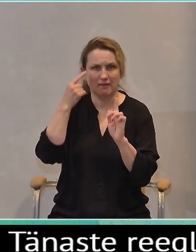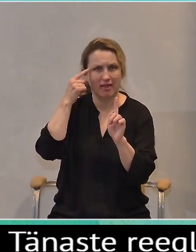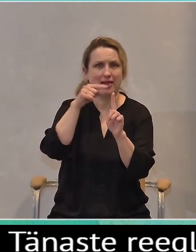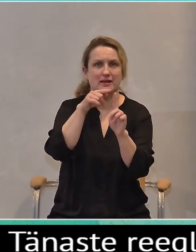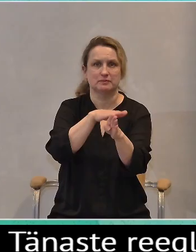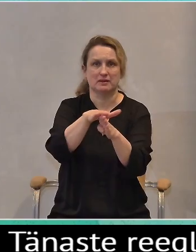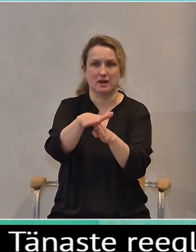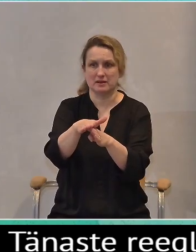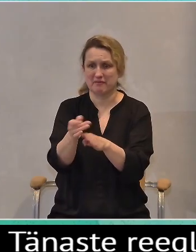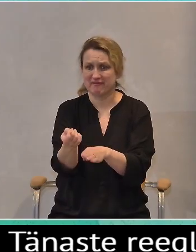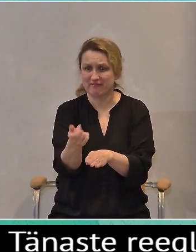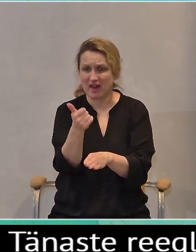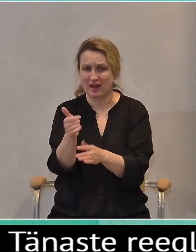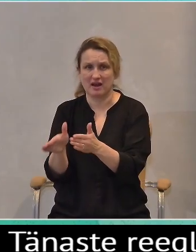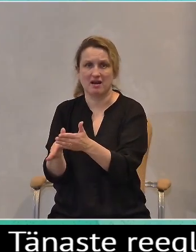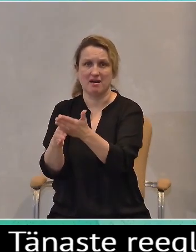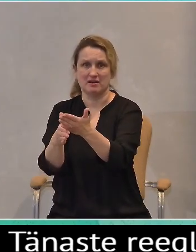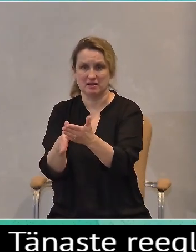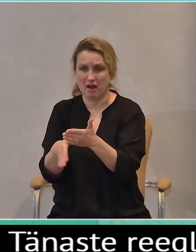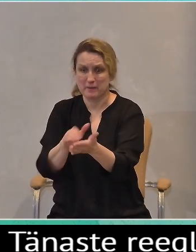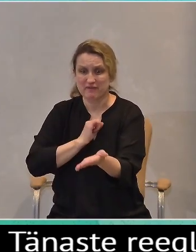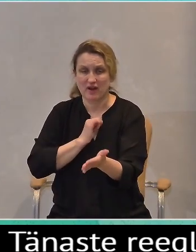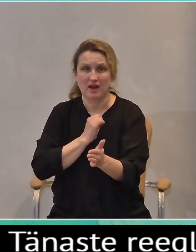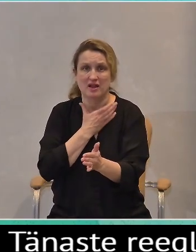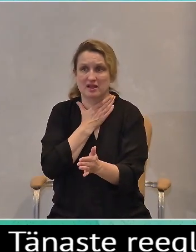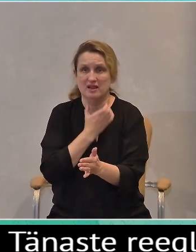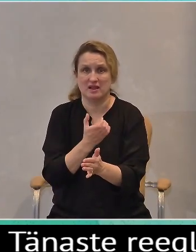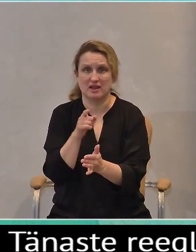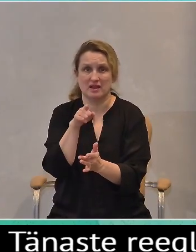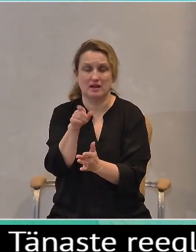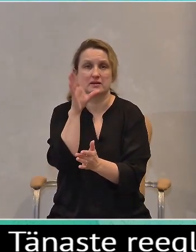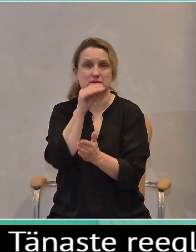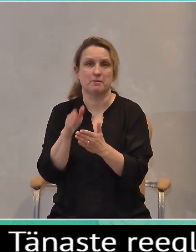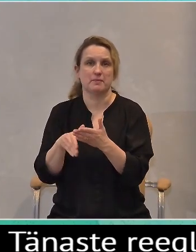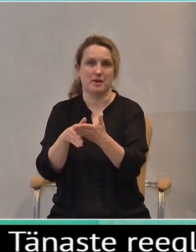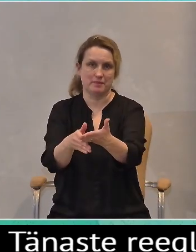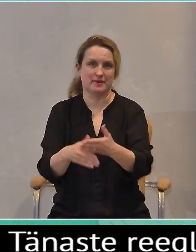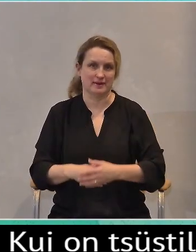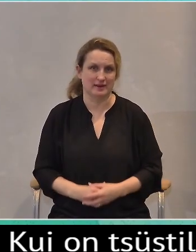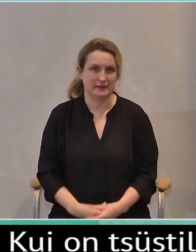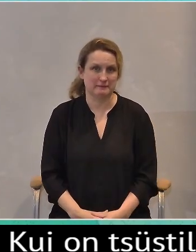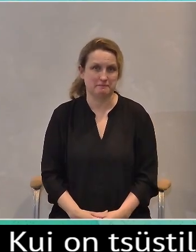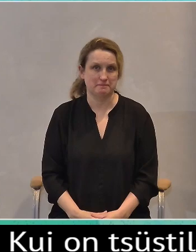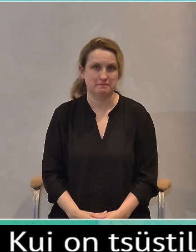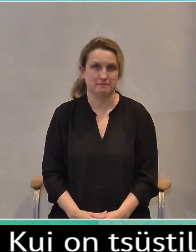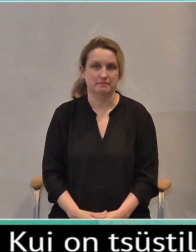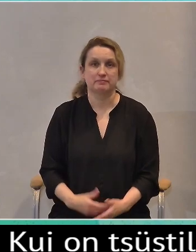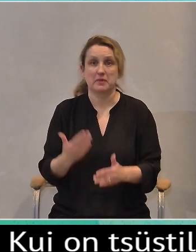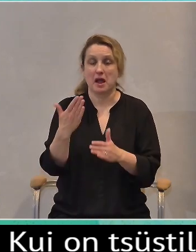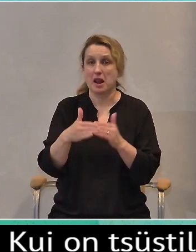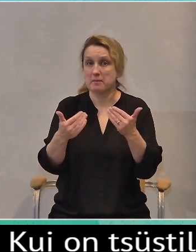Estonia that adhere to the idea of the law, not to the letter of the